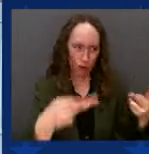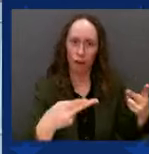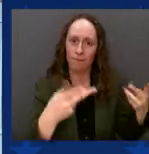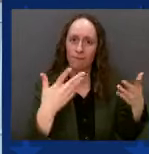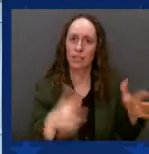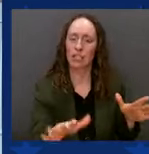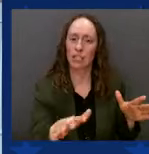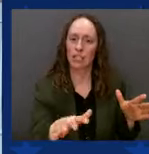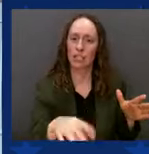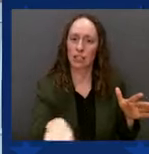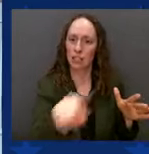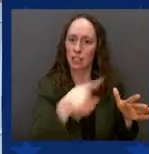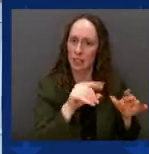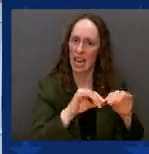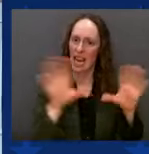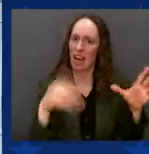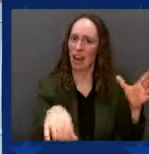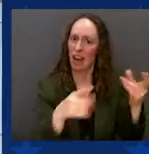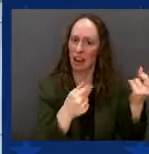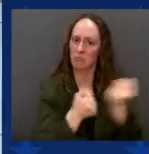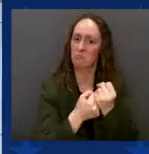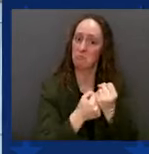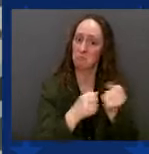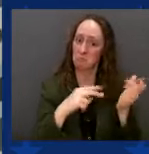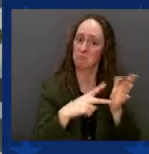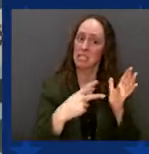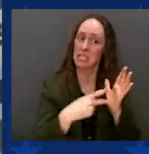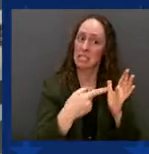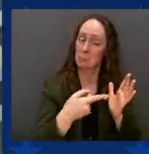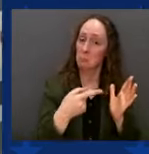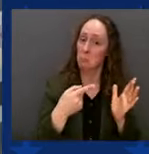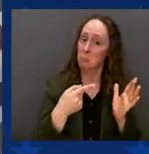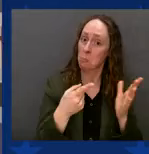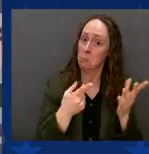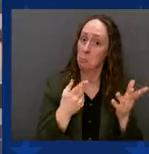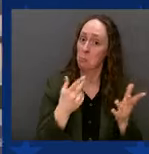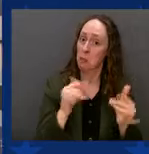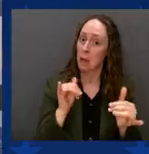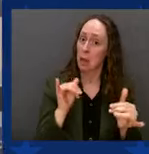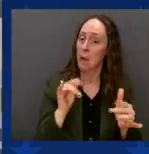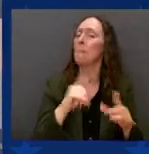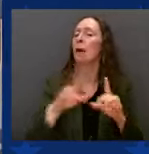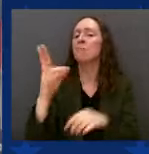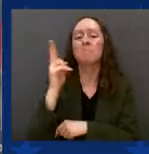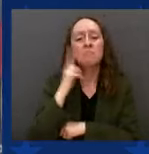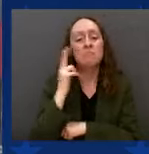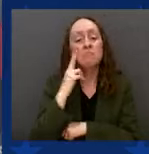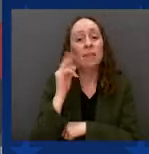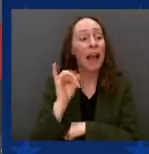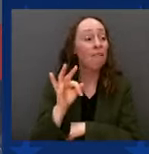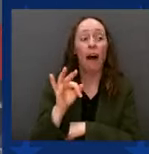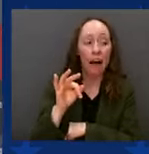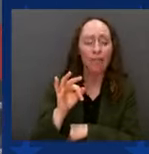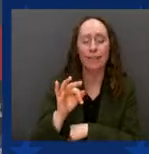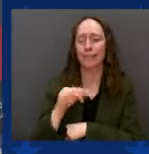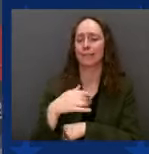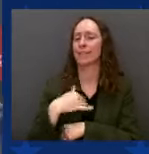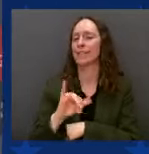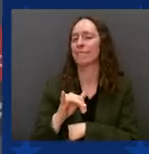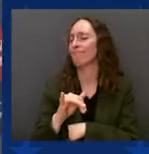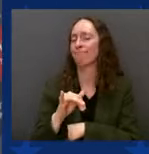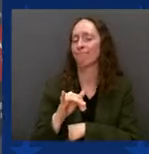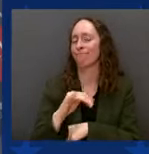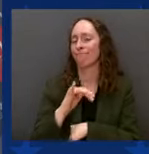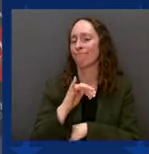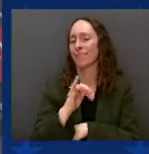my budget's going to give working people a fighting chance. It's going to create good-paying jobs. And we can pay for these